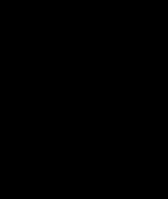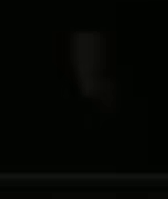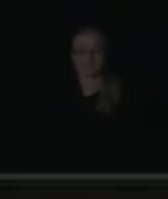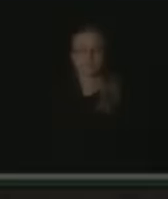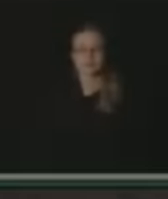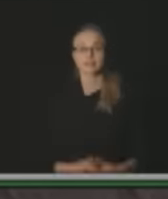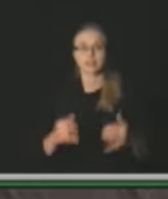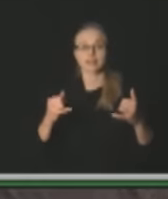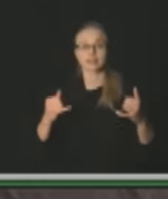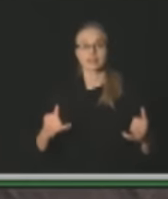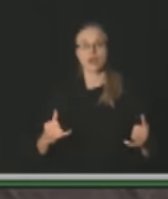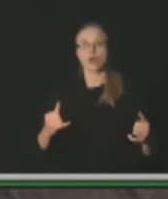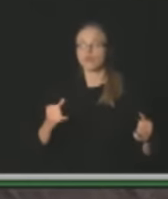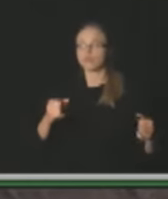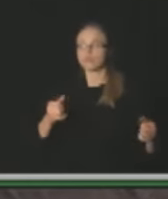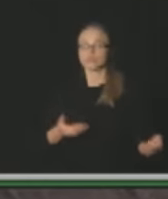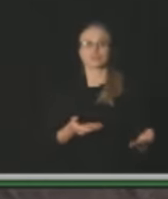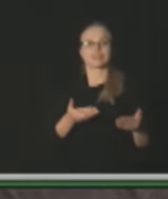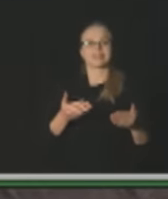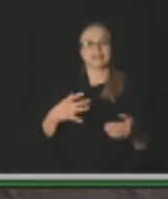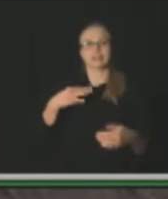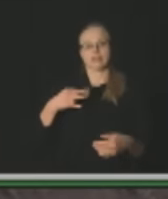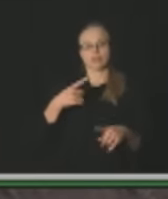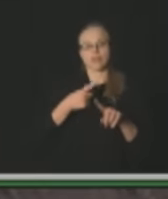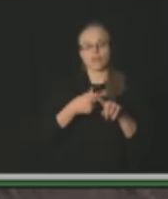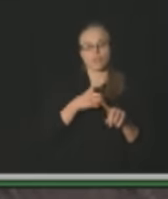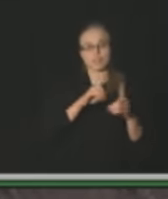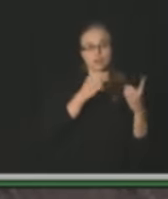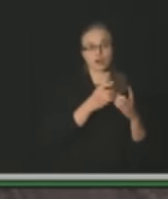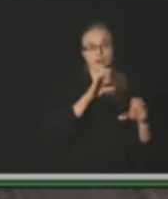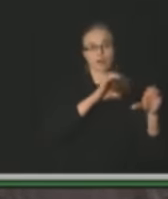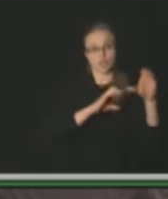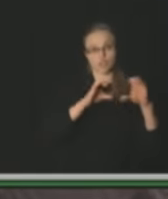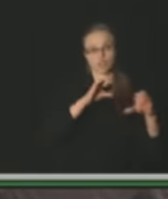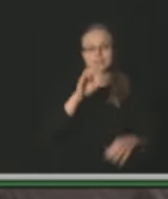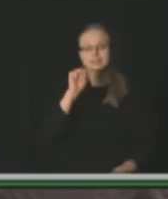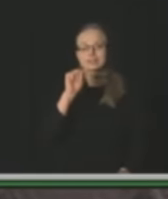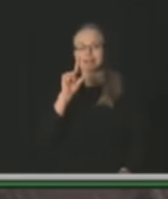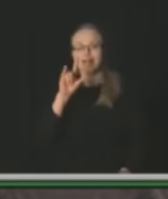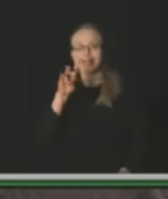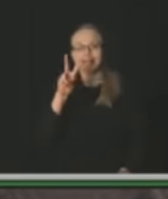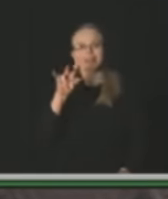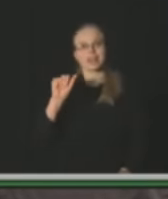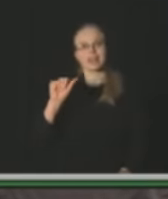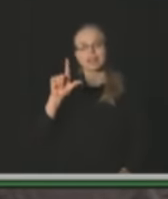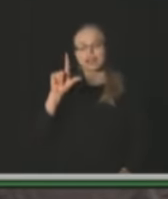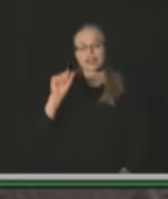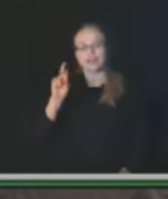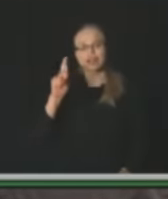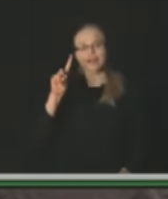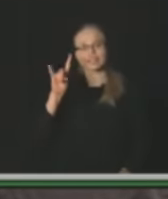Now presenting the candidates from the Department of Chemistry, Olivia Lardy.